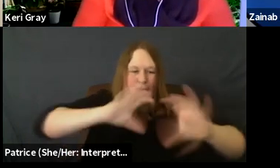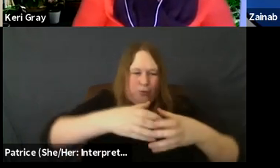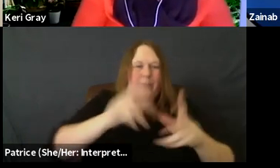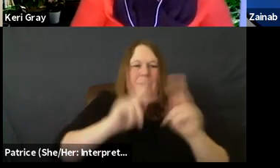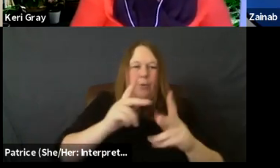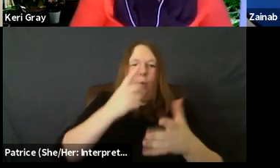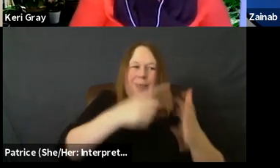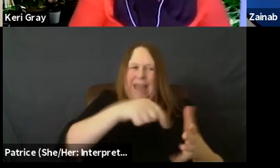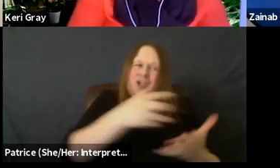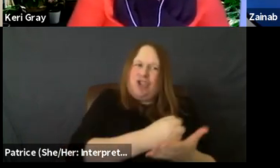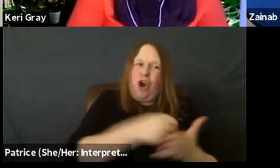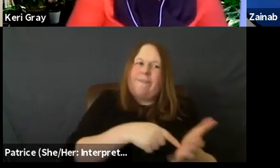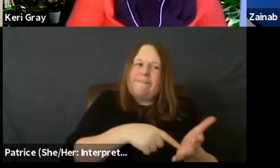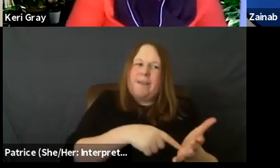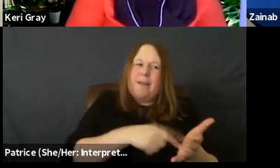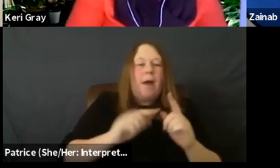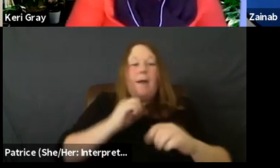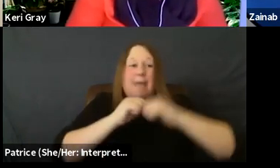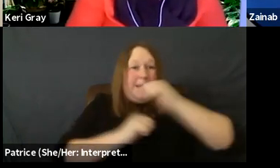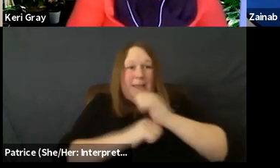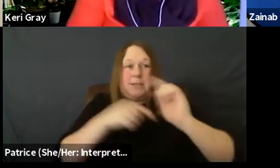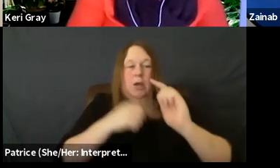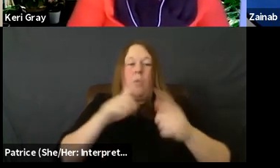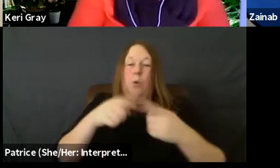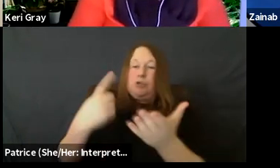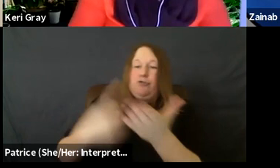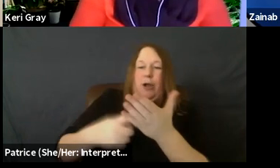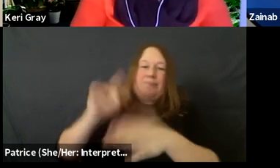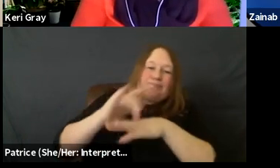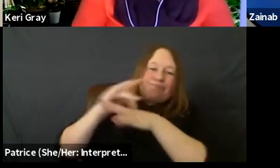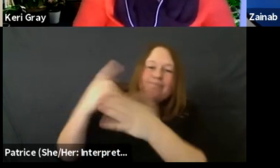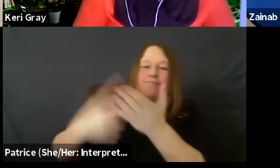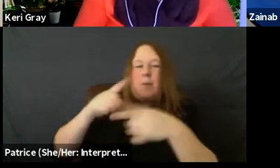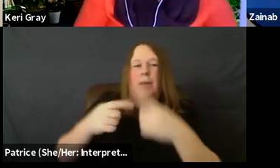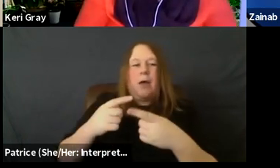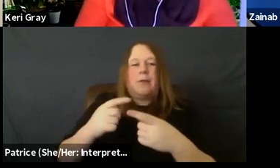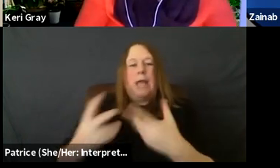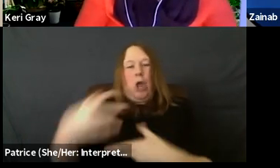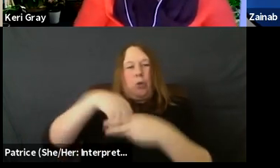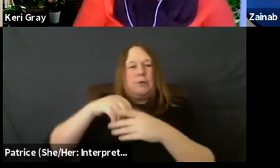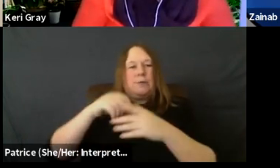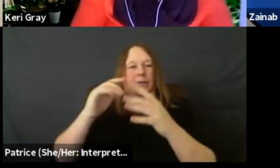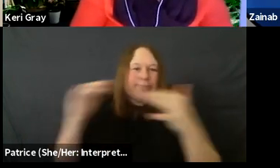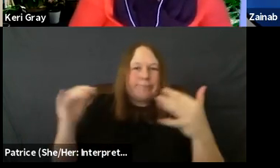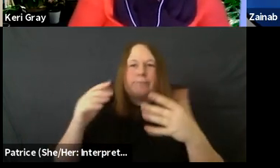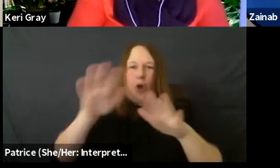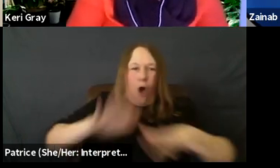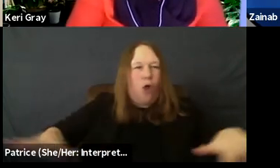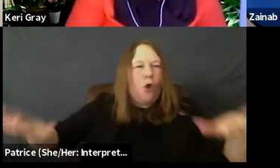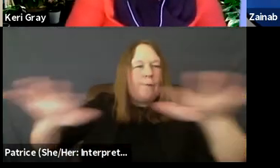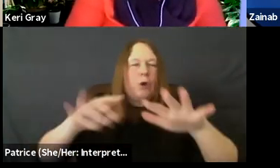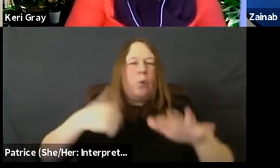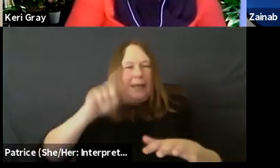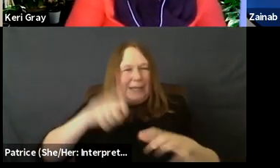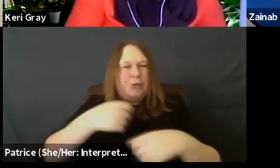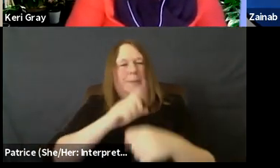what they deserve. But fundamentally, we need to, when we're talking about, you know, being inclusive across the board, we're really needing to